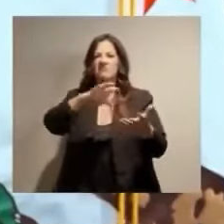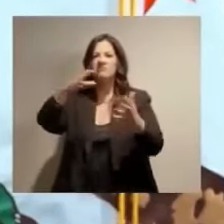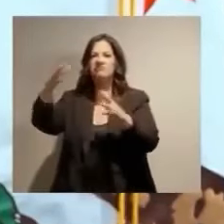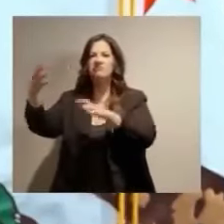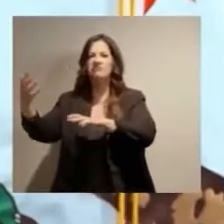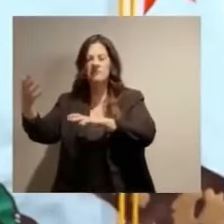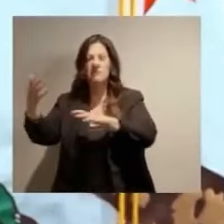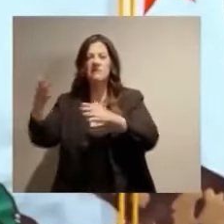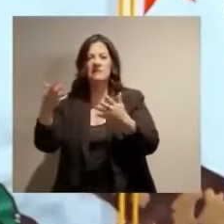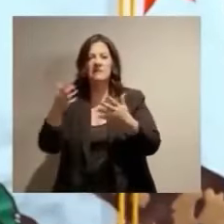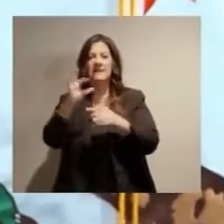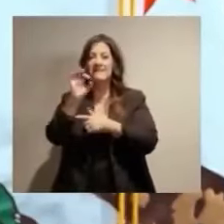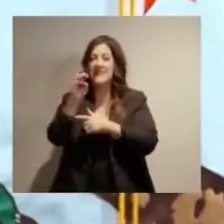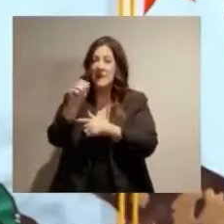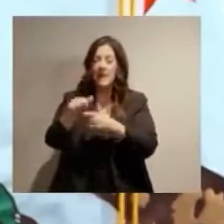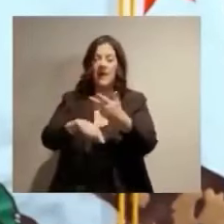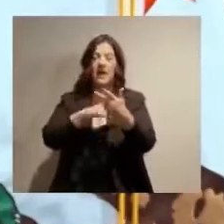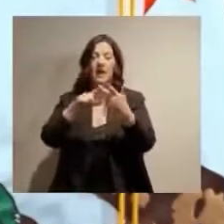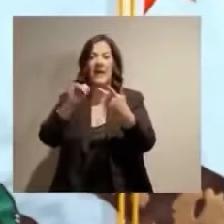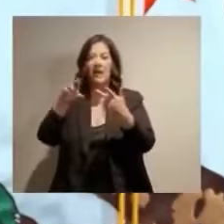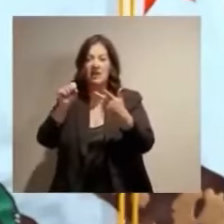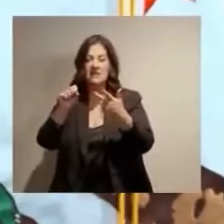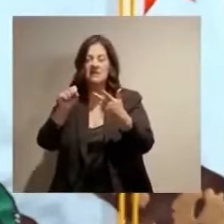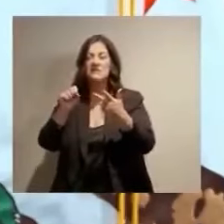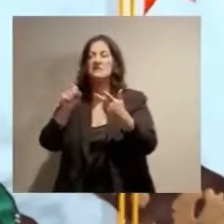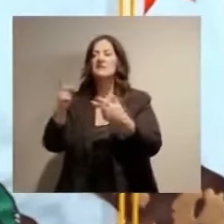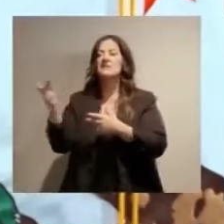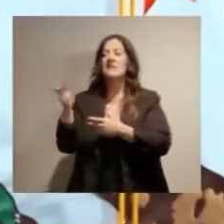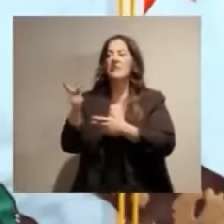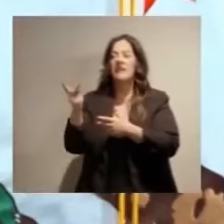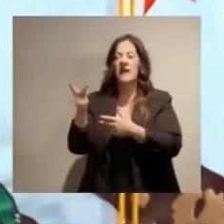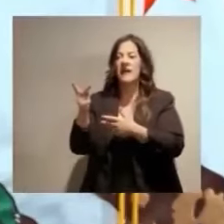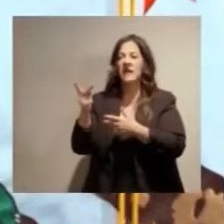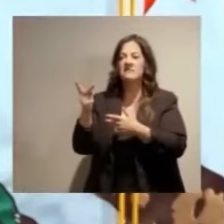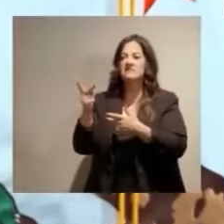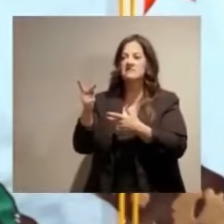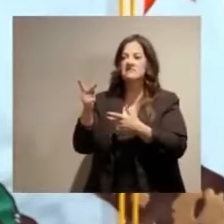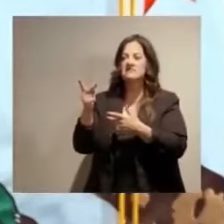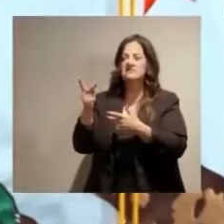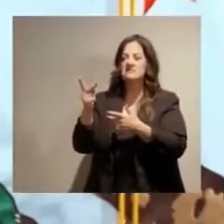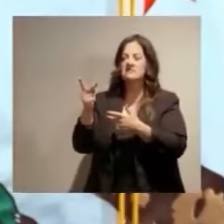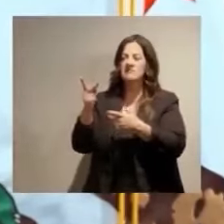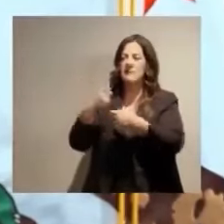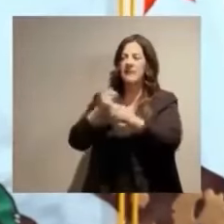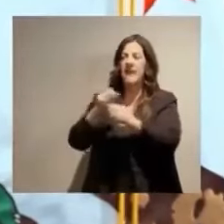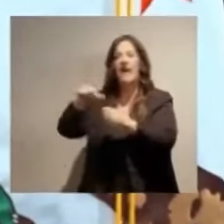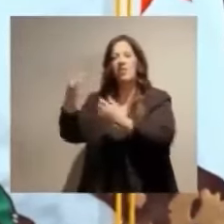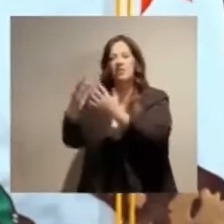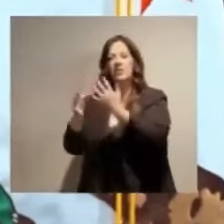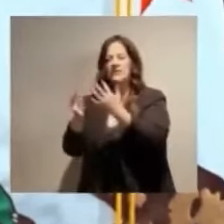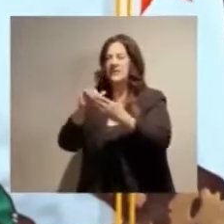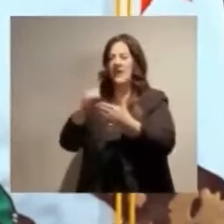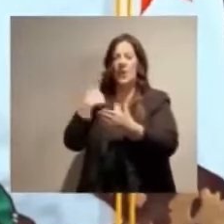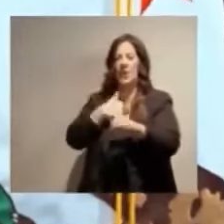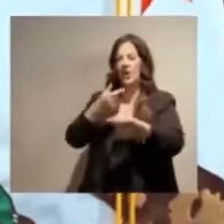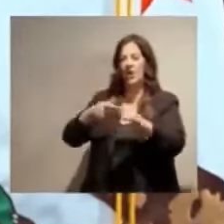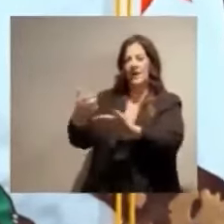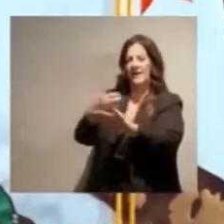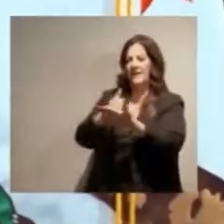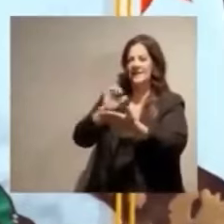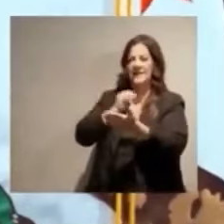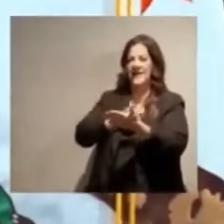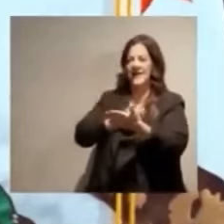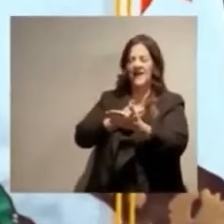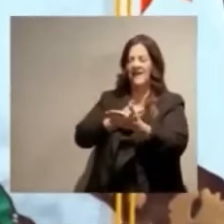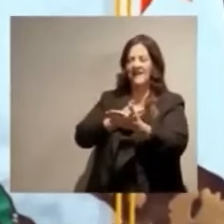FEMA and the IRS moving in a direction where we couldn't collect our taxes until, I believe, November 16th. Yeah. That